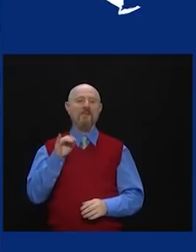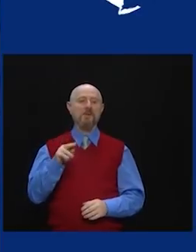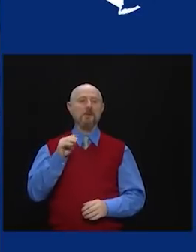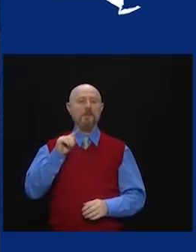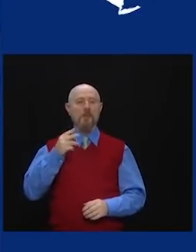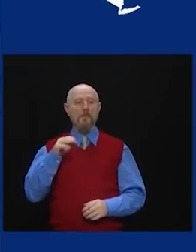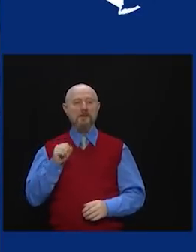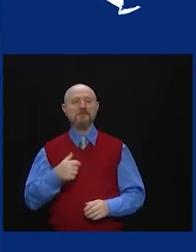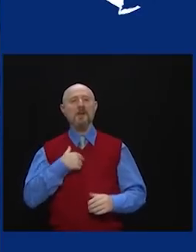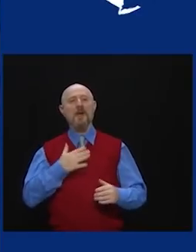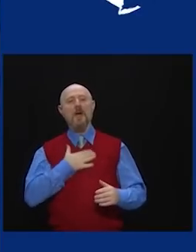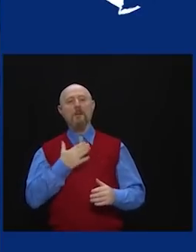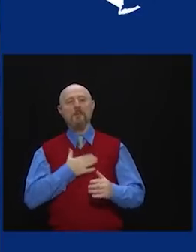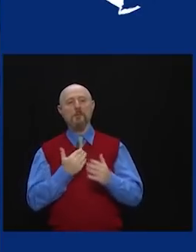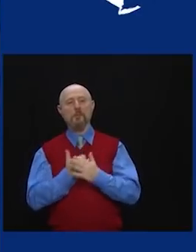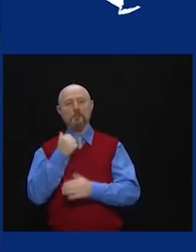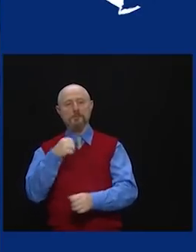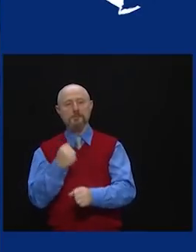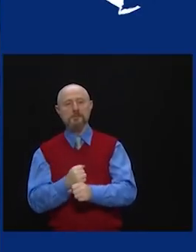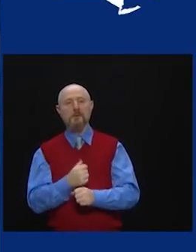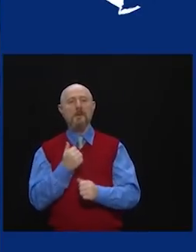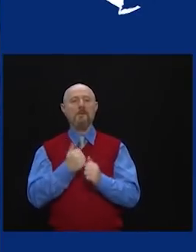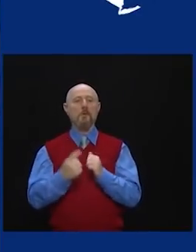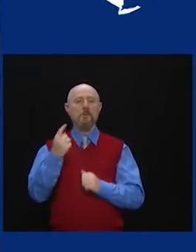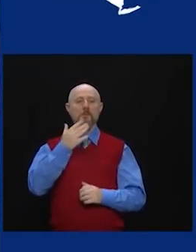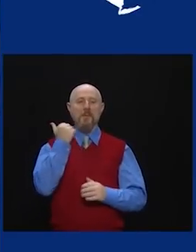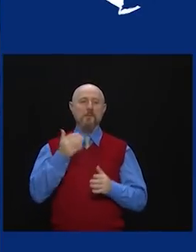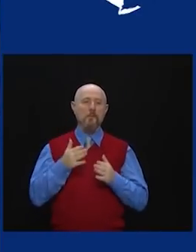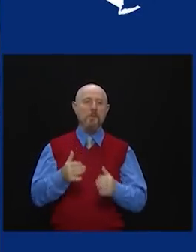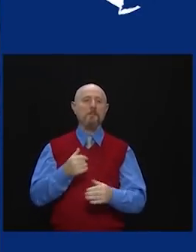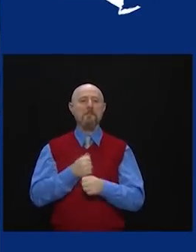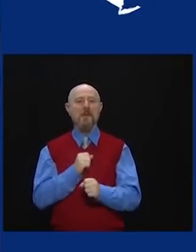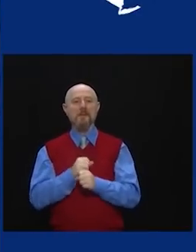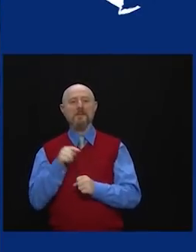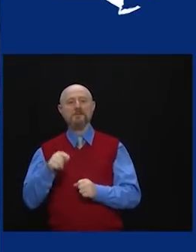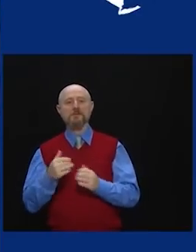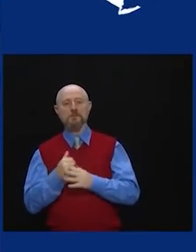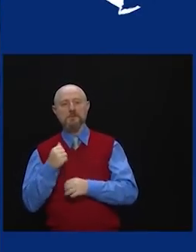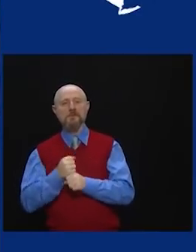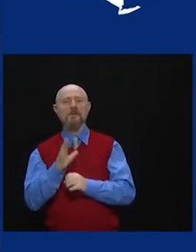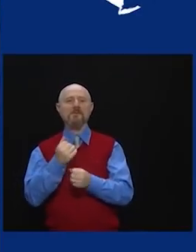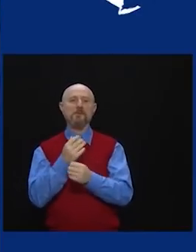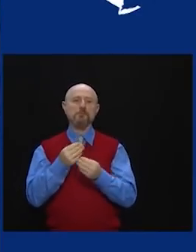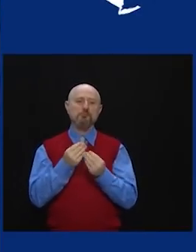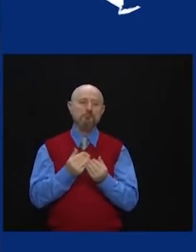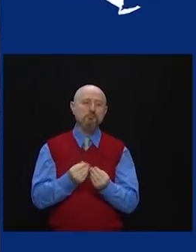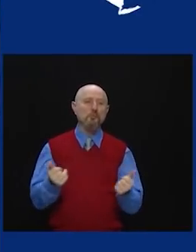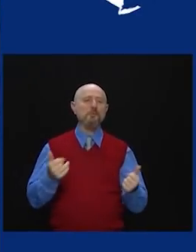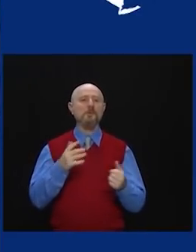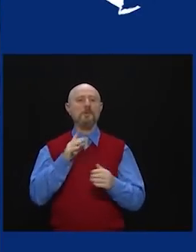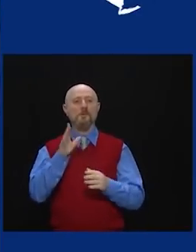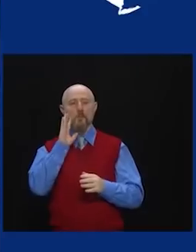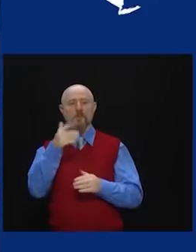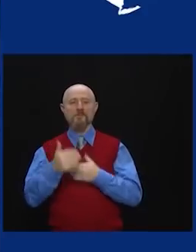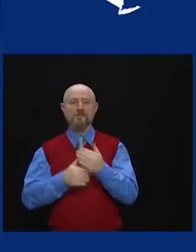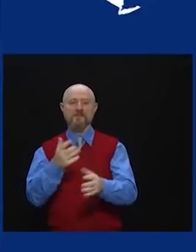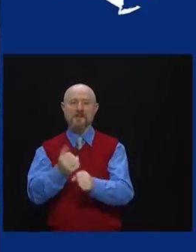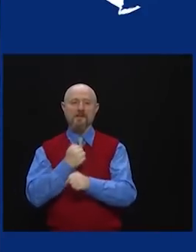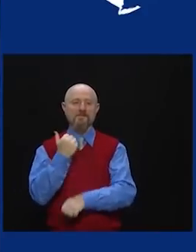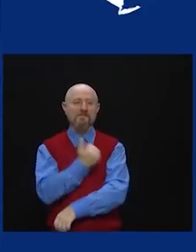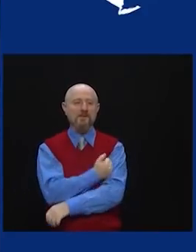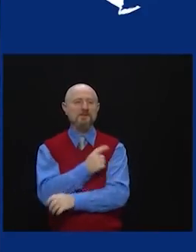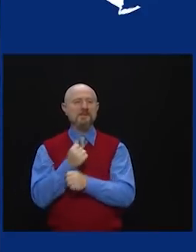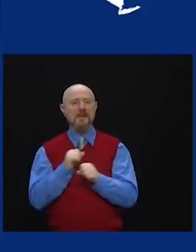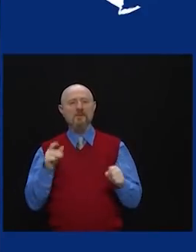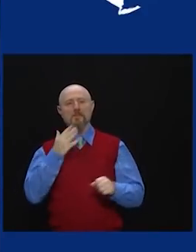And a Happy New Year. Now, one of the best ways to make this a Happy New Year is make your resolution that you're going to get vaccinated. It's